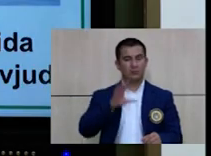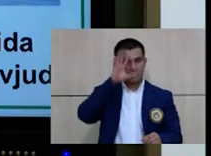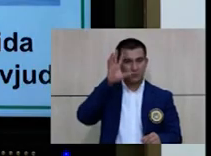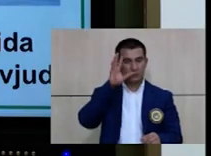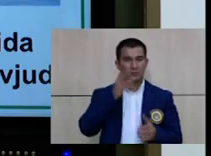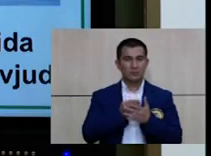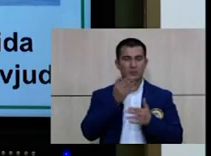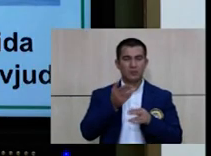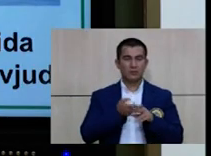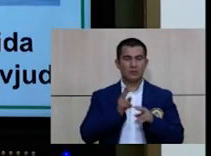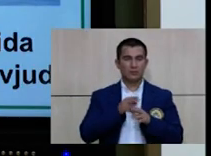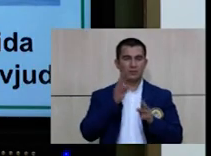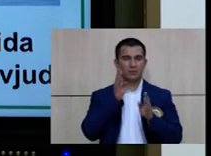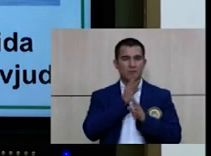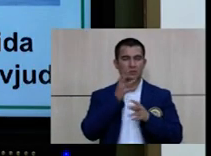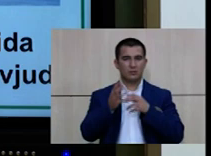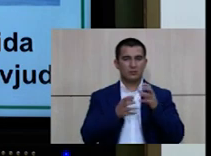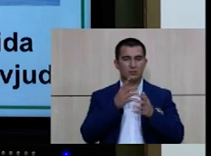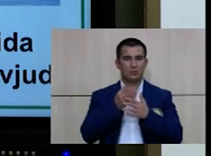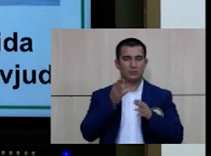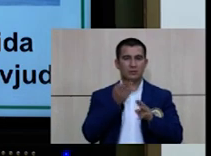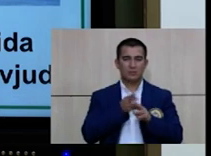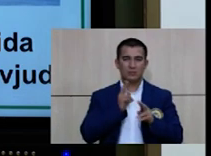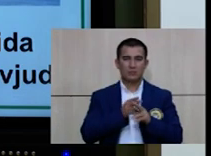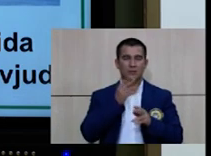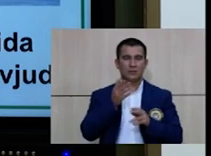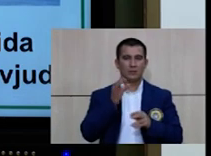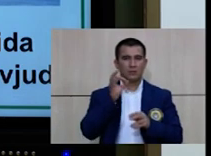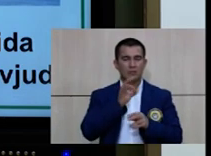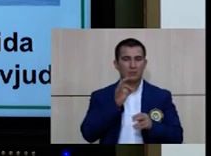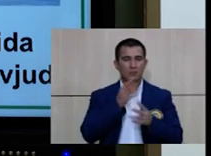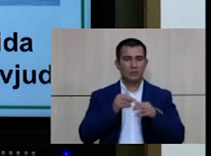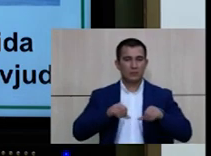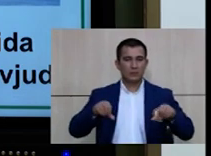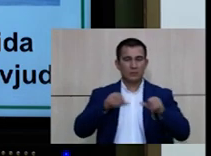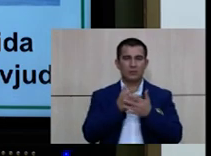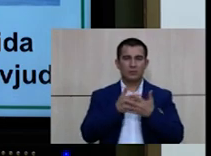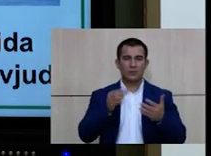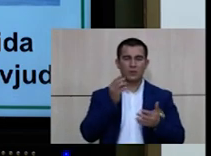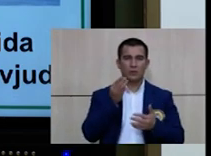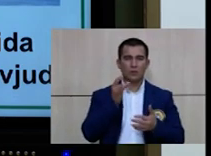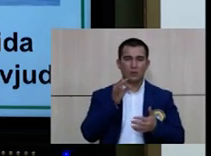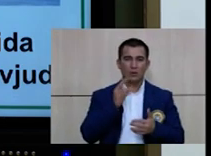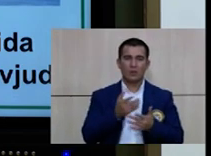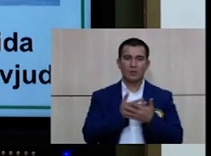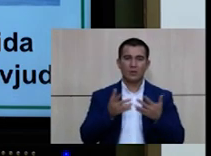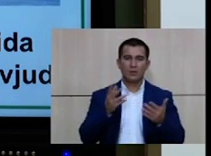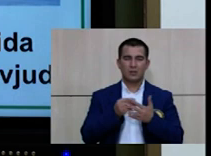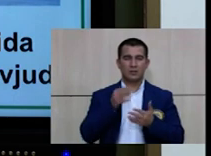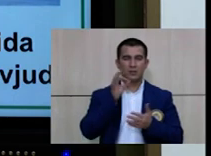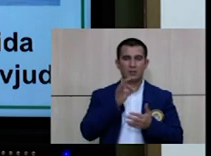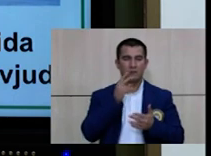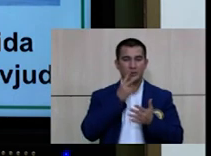Surxondaryo tabiiy geografik okrugida cho'l o'simliklaridan shuvoq, rang, iloq,